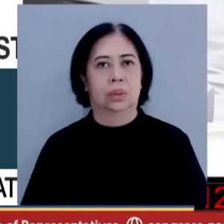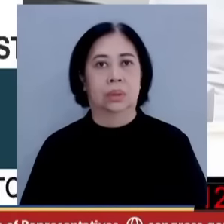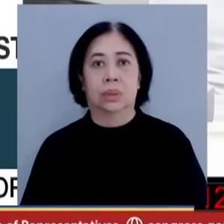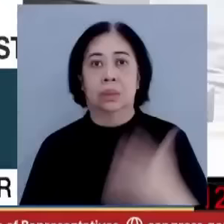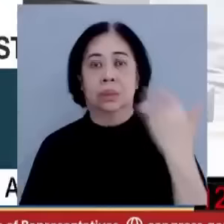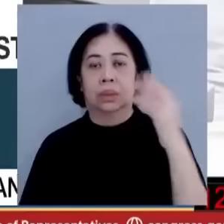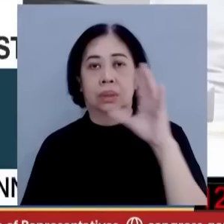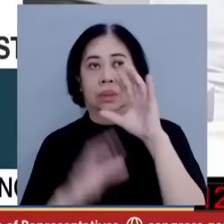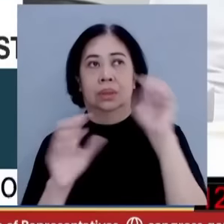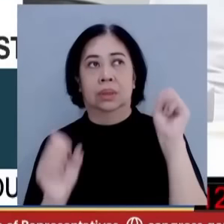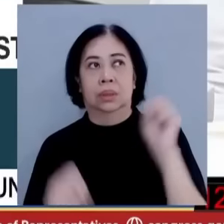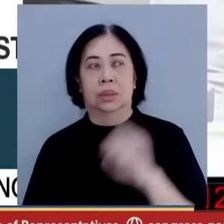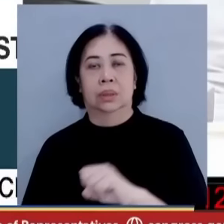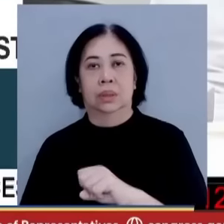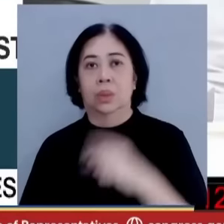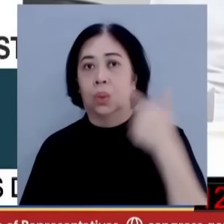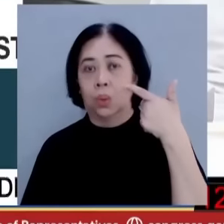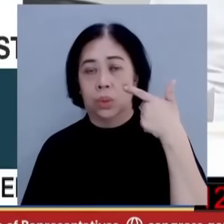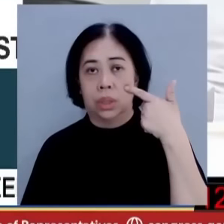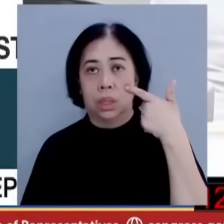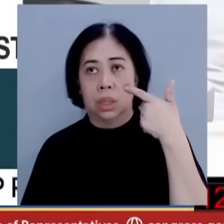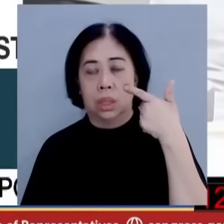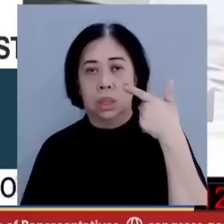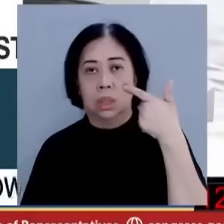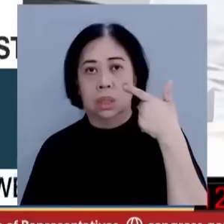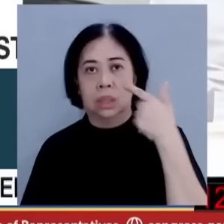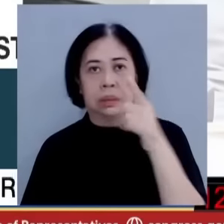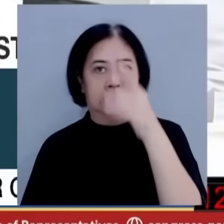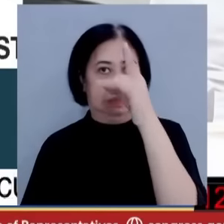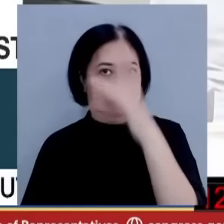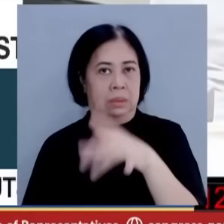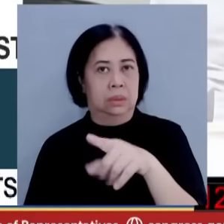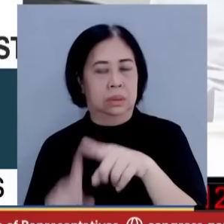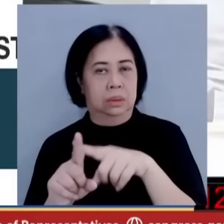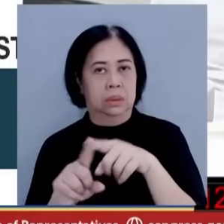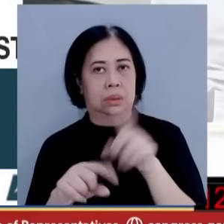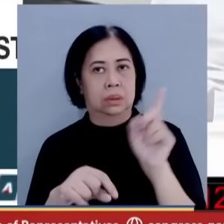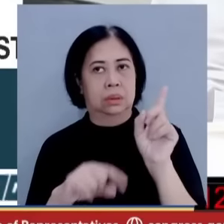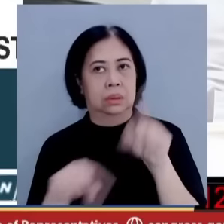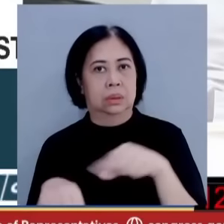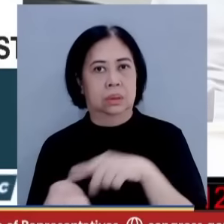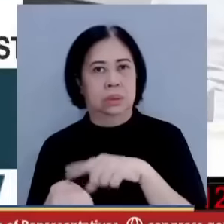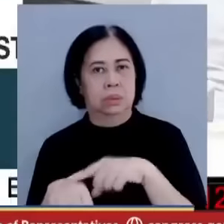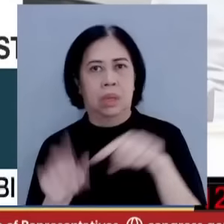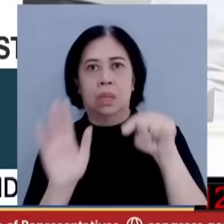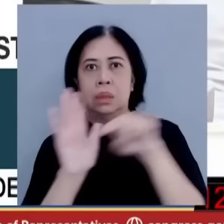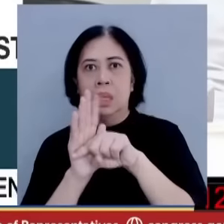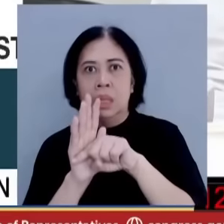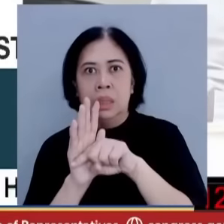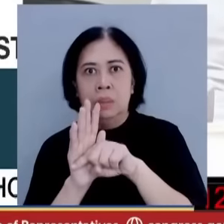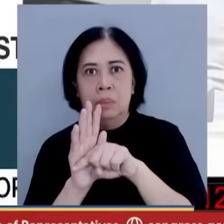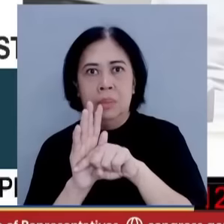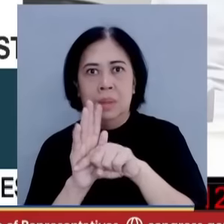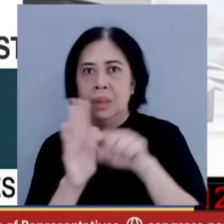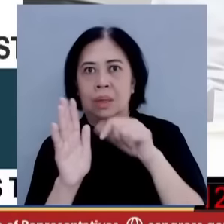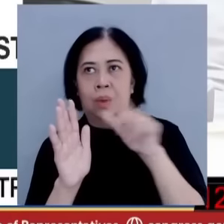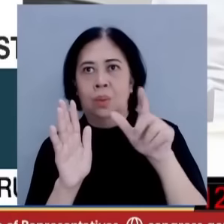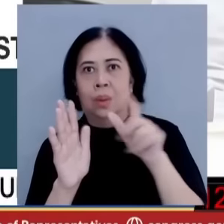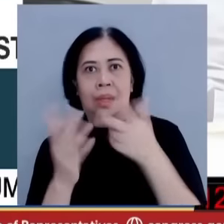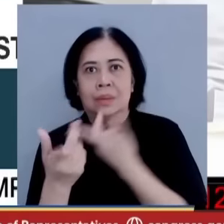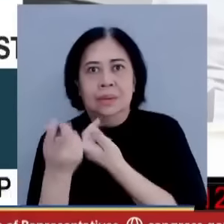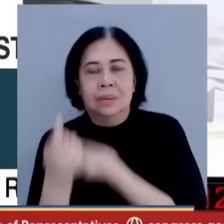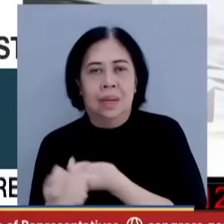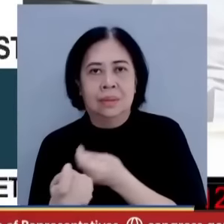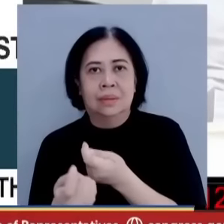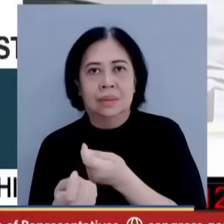president Gloria Macapagal Arroyo, no, siya lang yung dumating doon sa punto na negative pa nga, mm-hmm, yung trust rating na